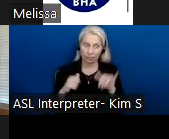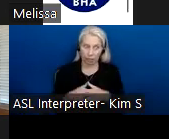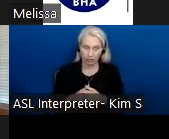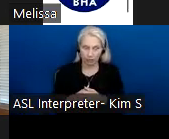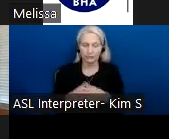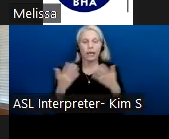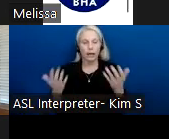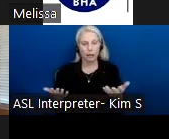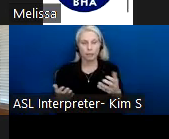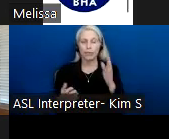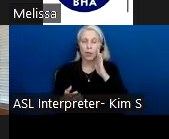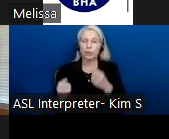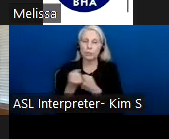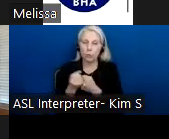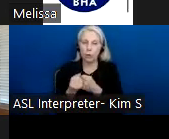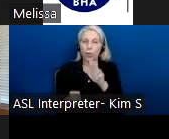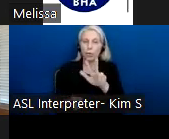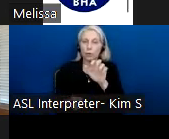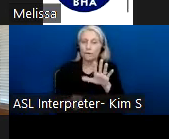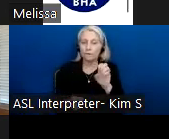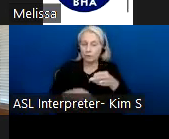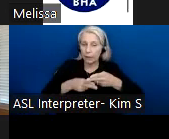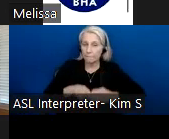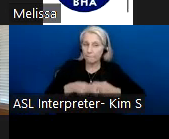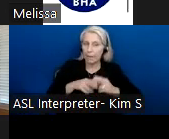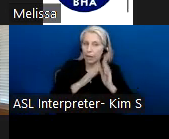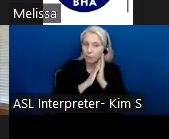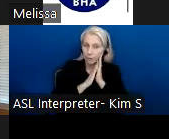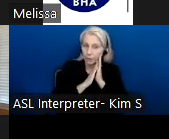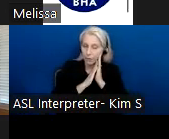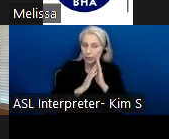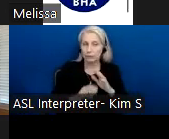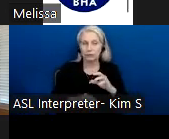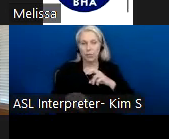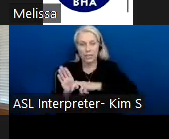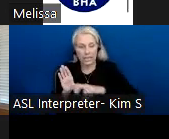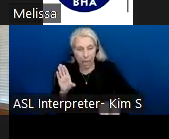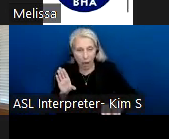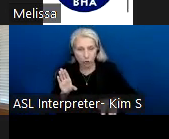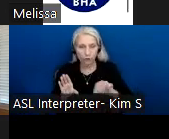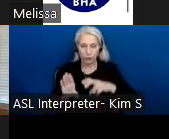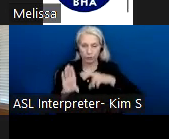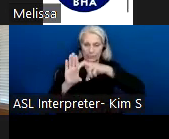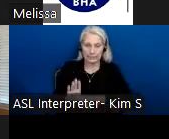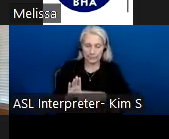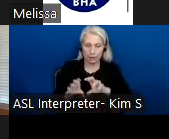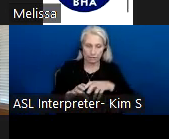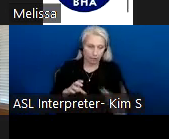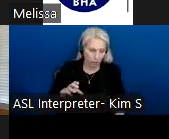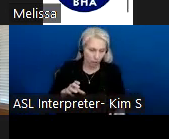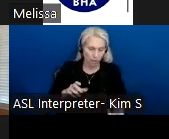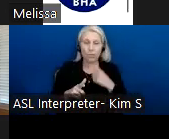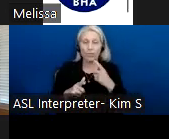support 350 pounds. If you sit on the edge of the couch and it falls off, we can order a